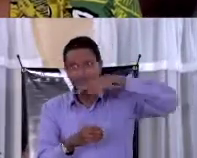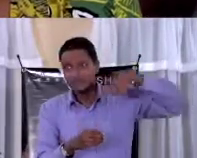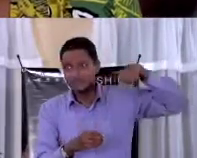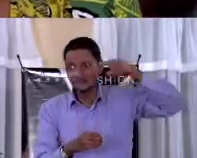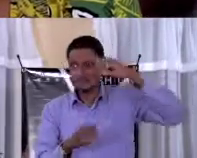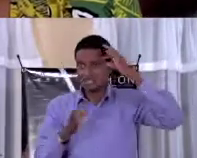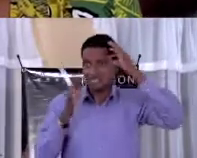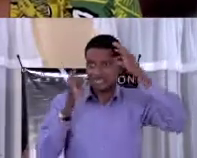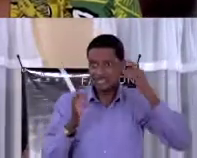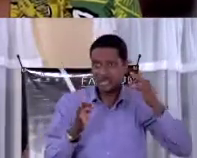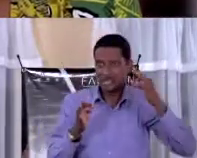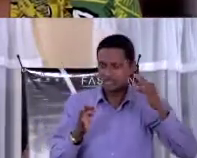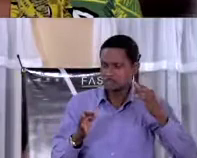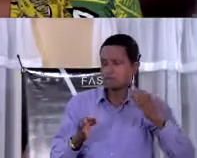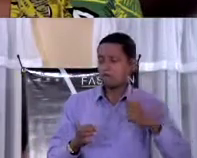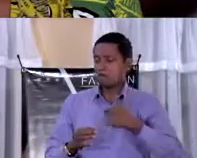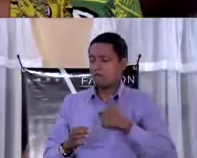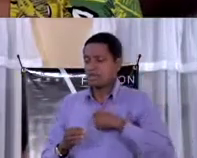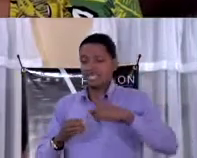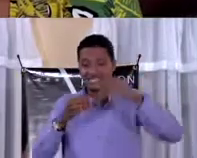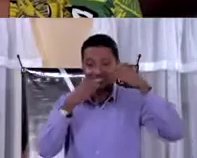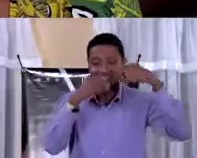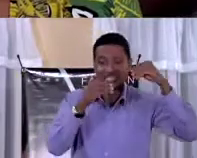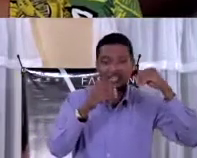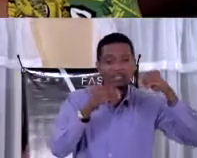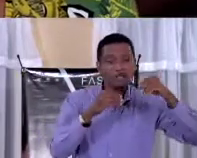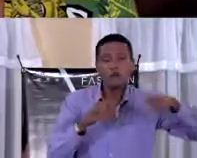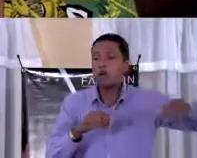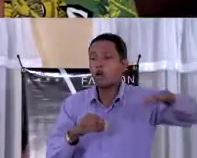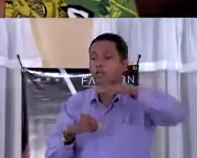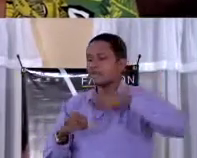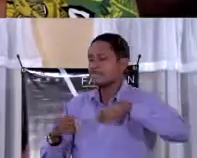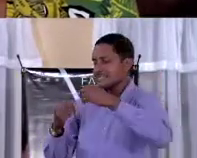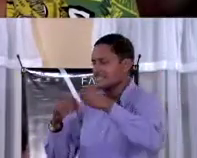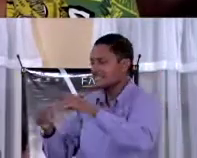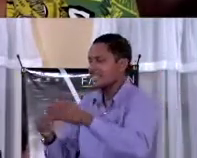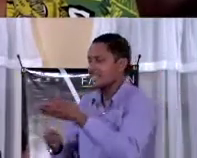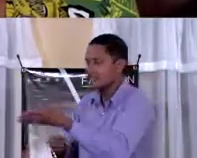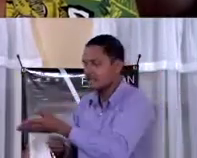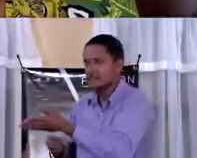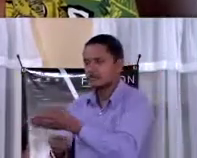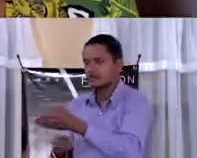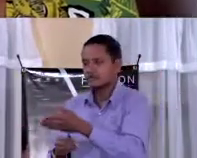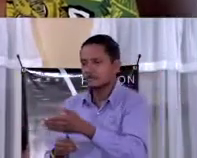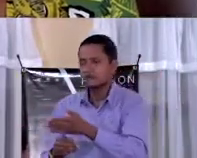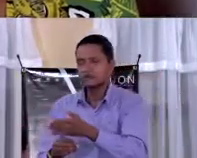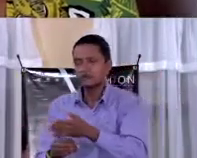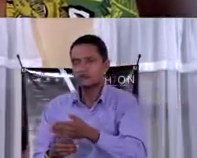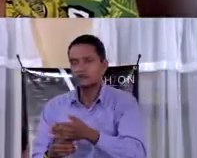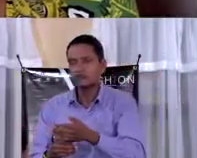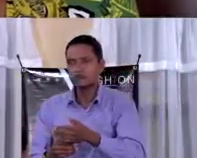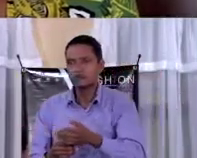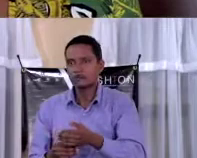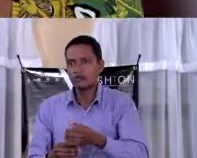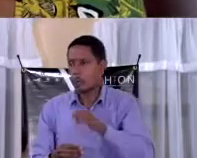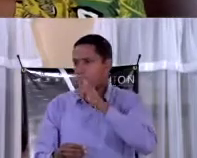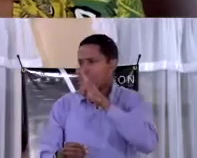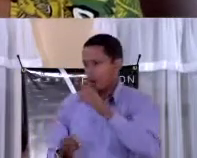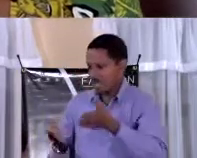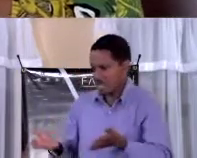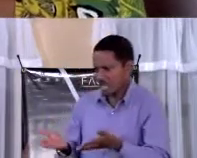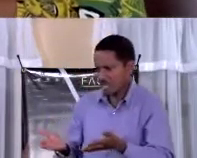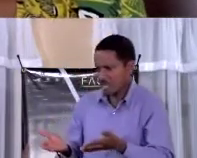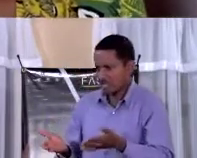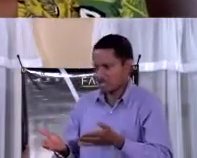important. You have retailers that have adopted the same policy as Simply Runway in regions all over the